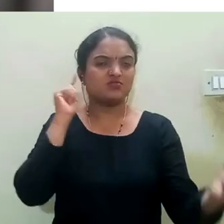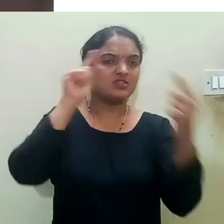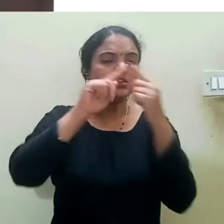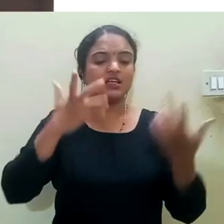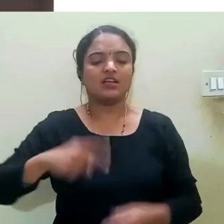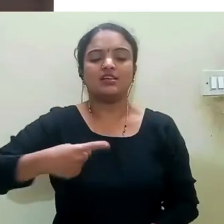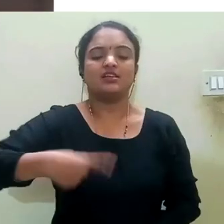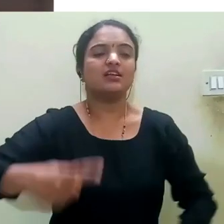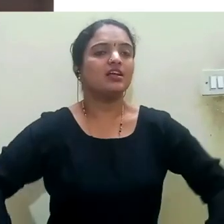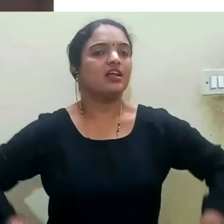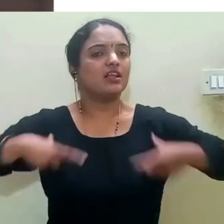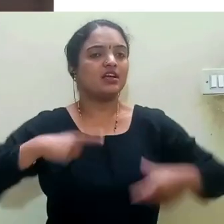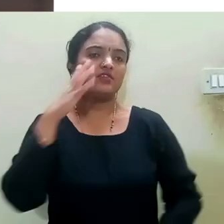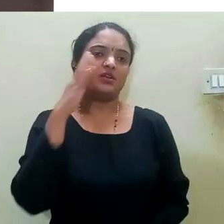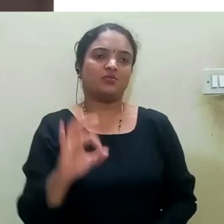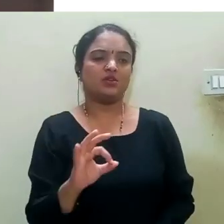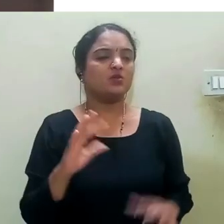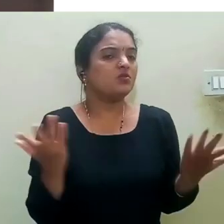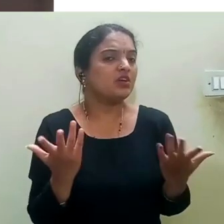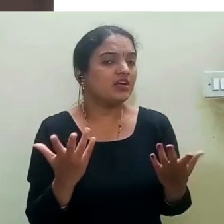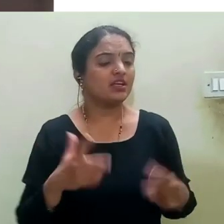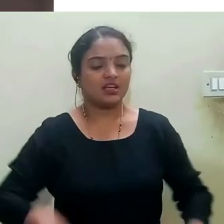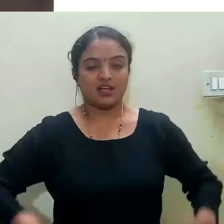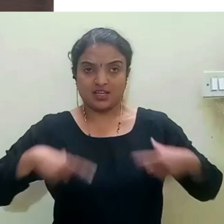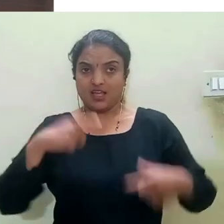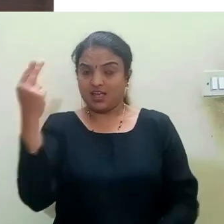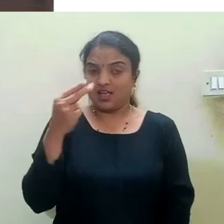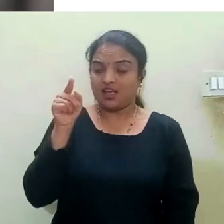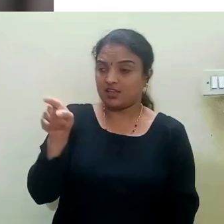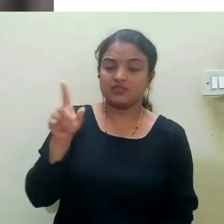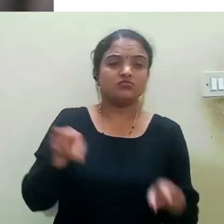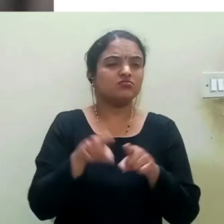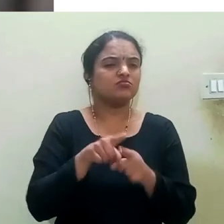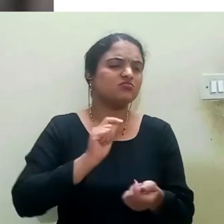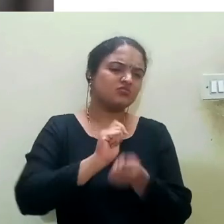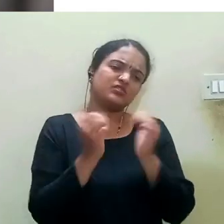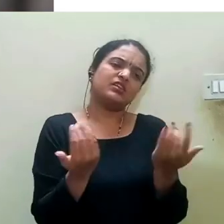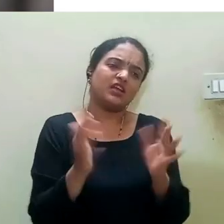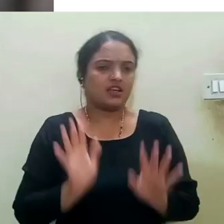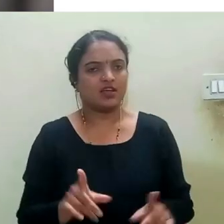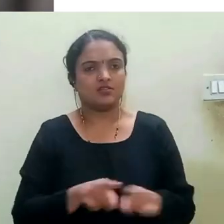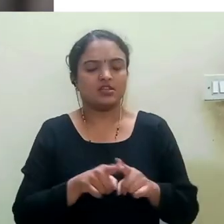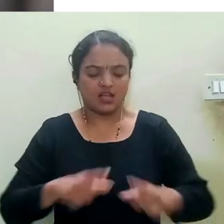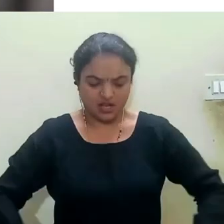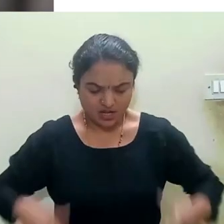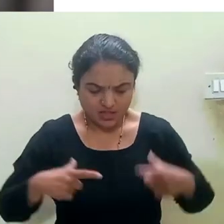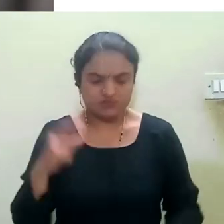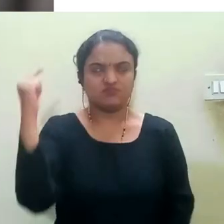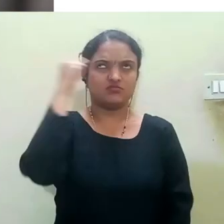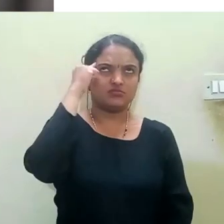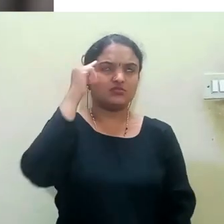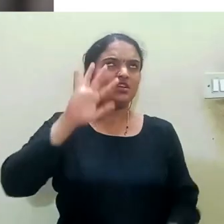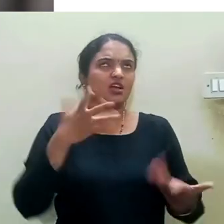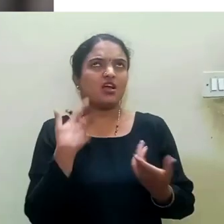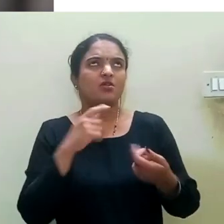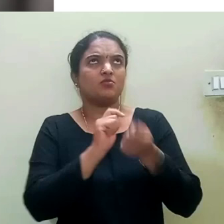connections among ideas and objects, art and their daily lives. We believe that art can truly